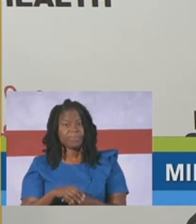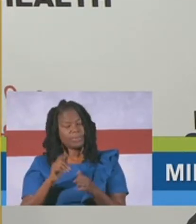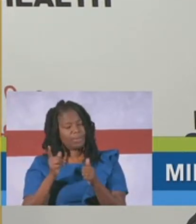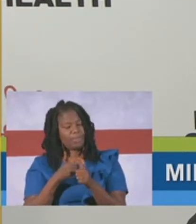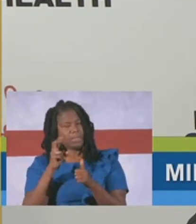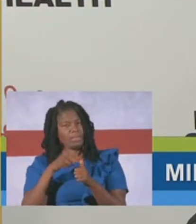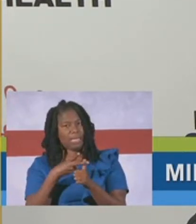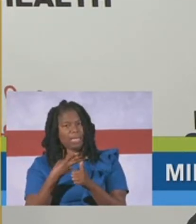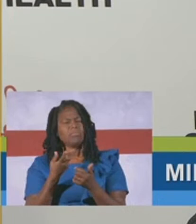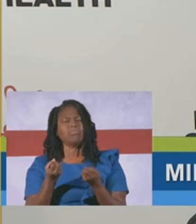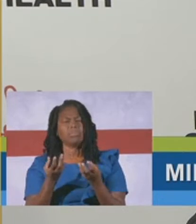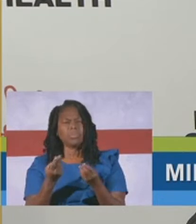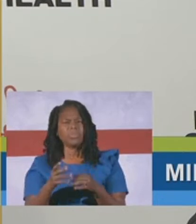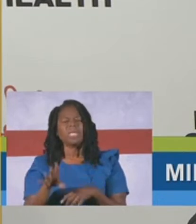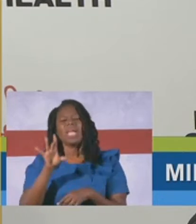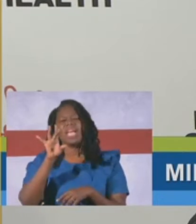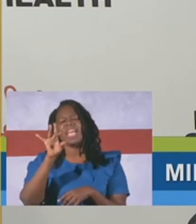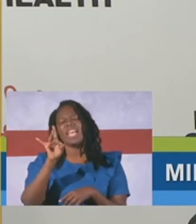We have done